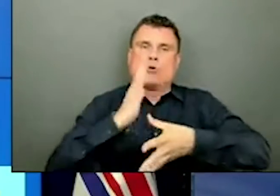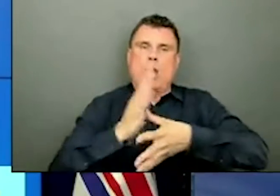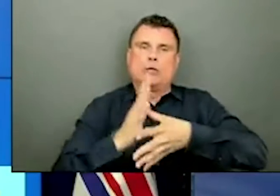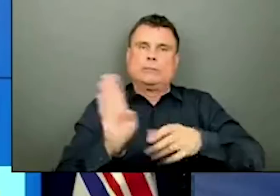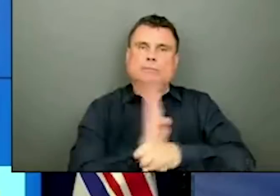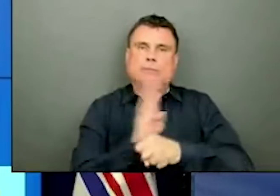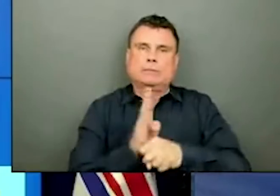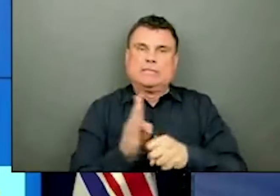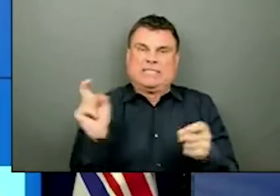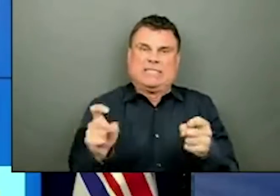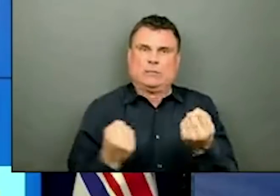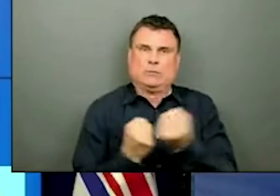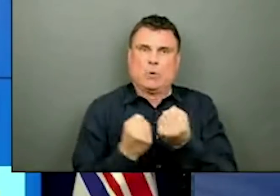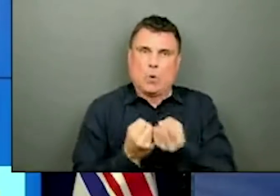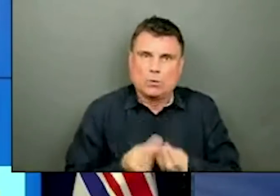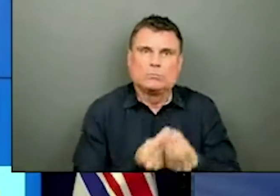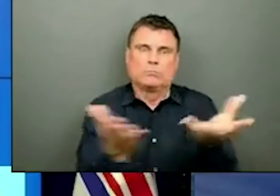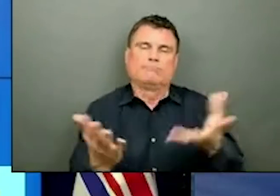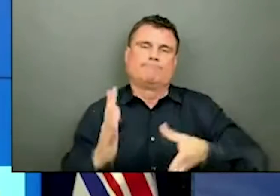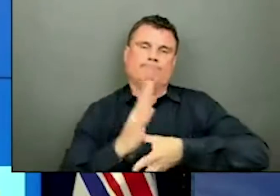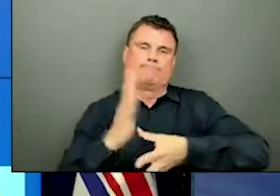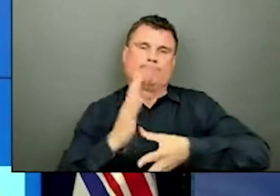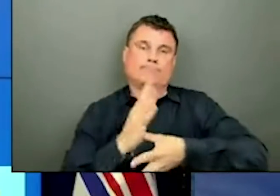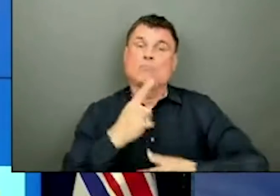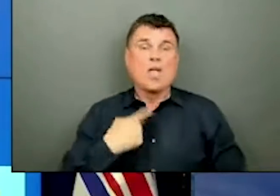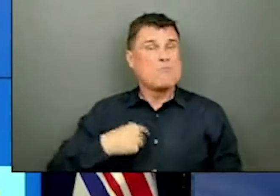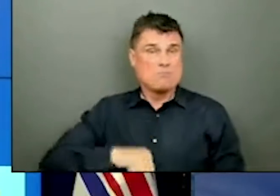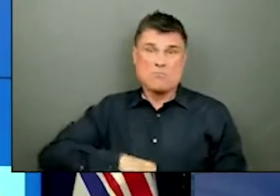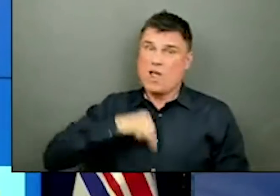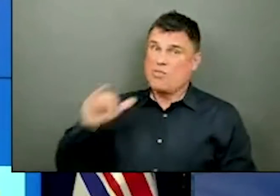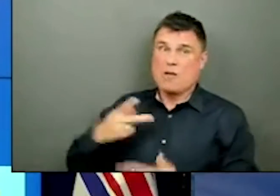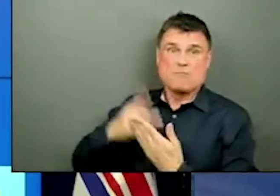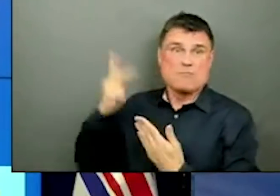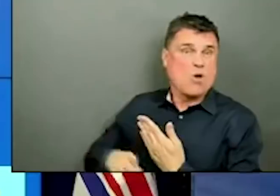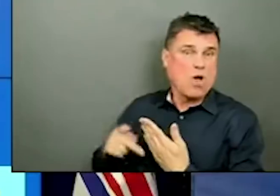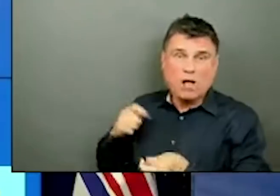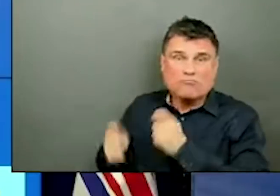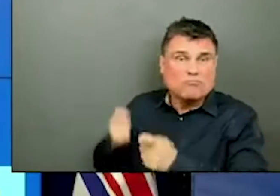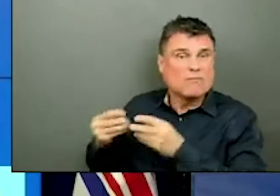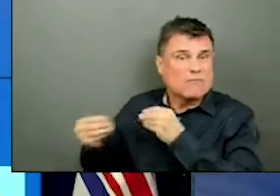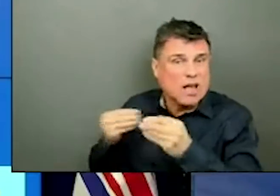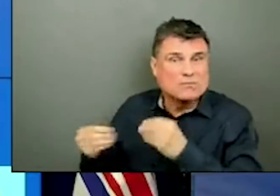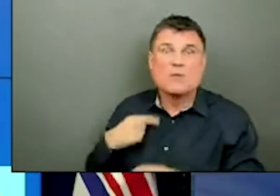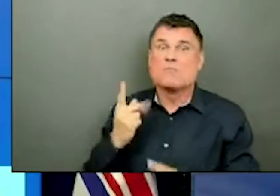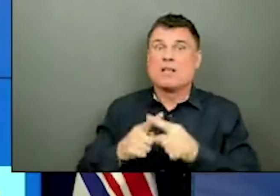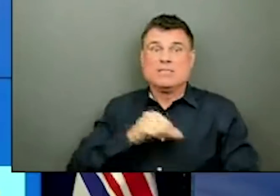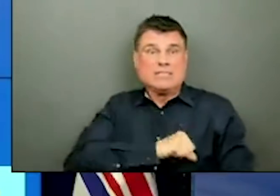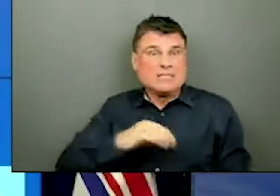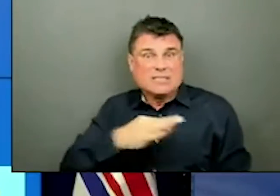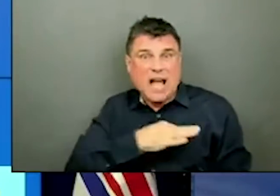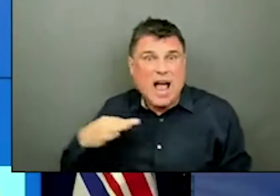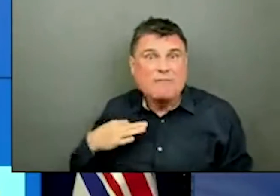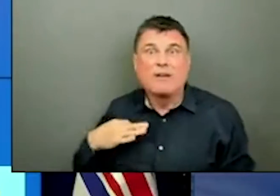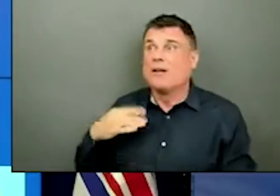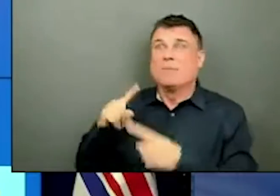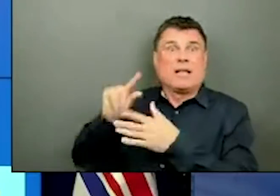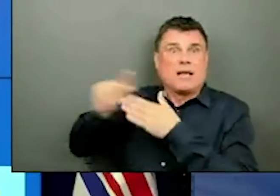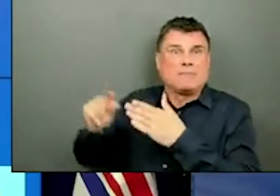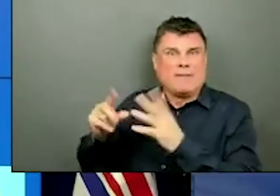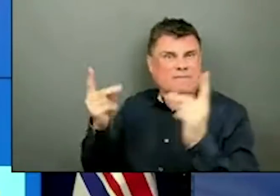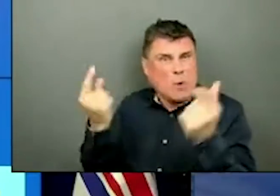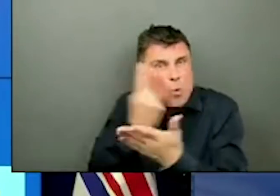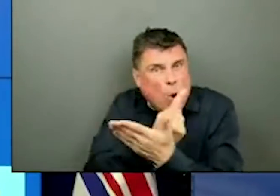proud of our staff. The ability to launch a program in 1 week is, I think, part of history.